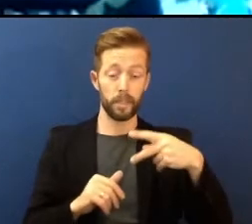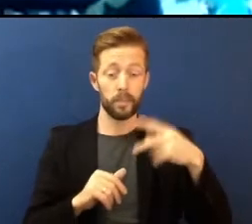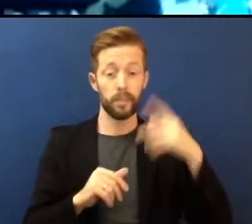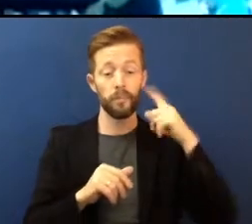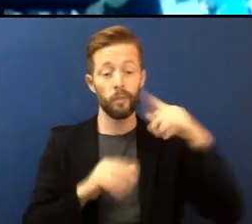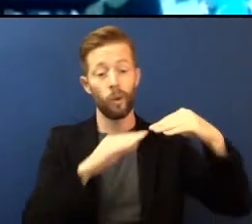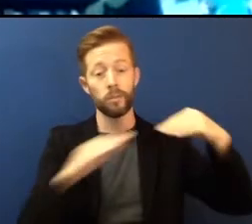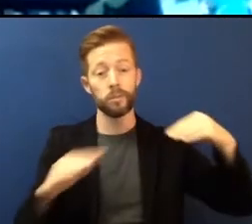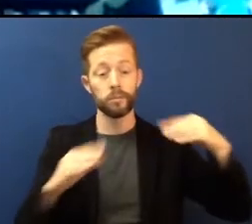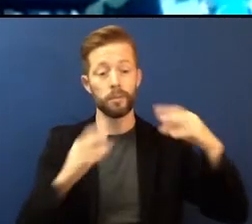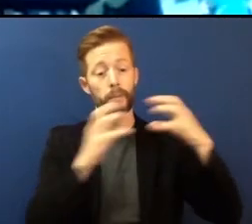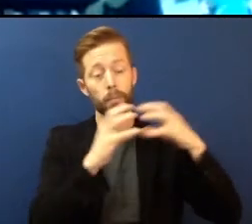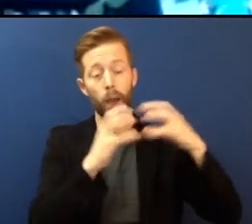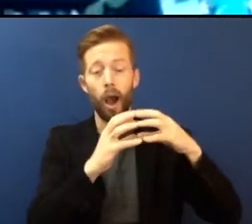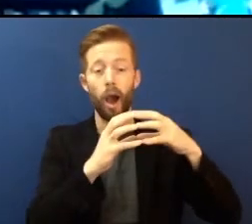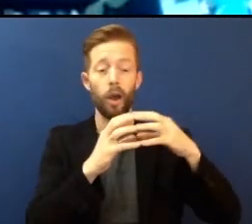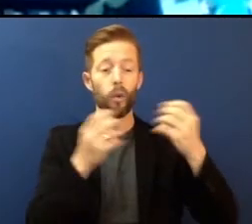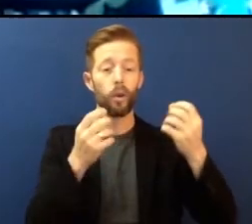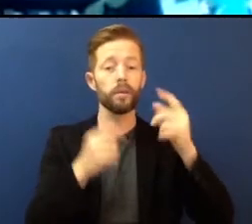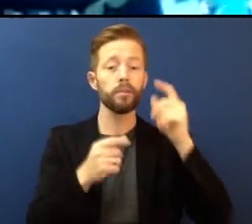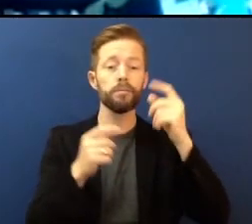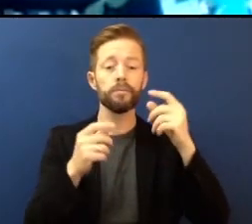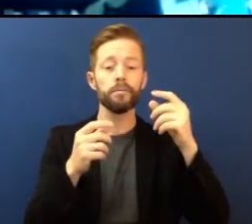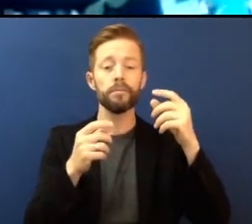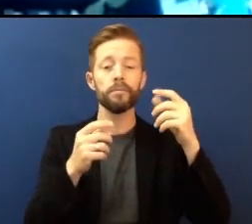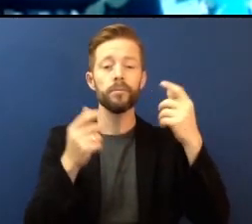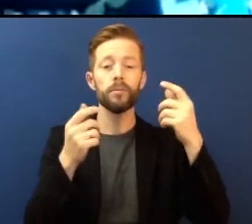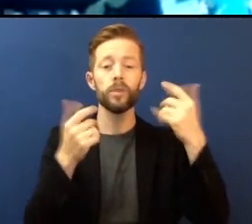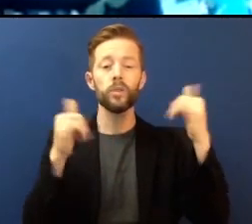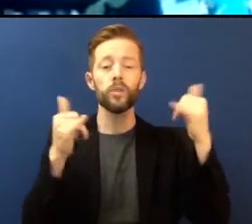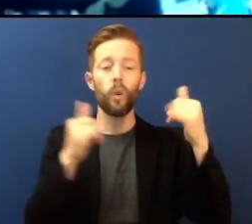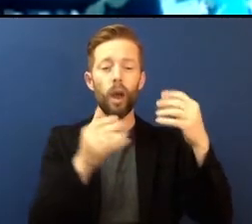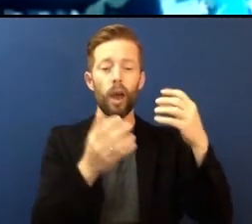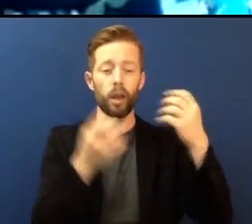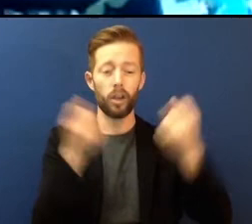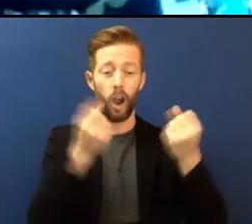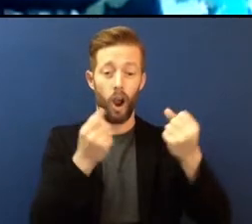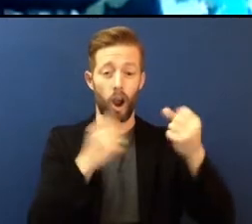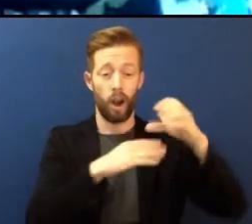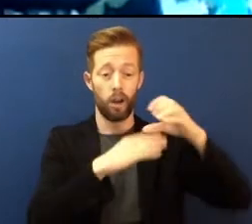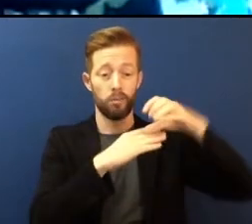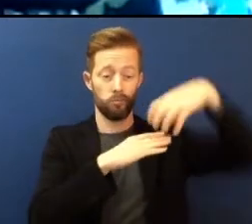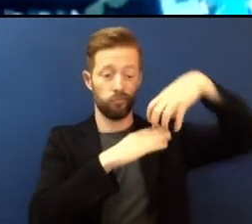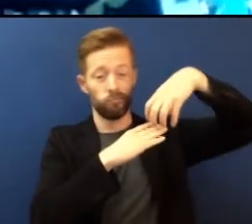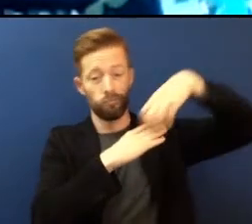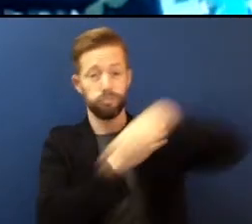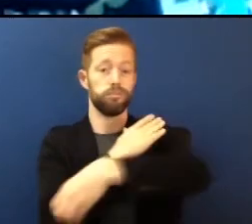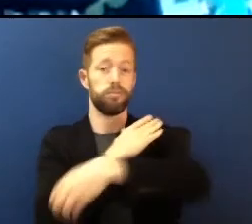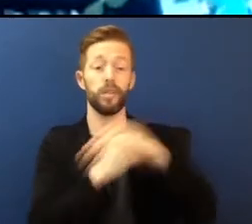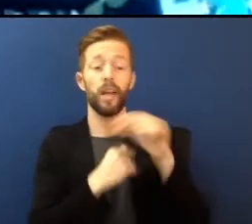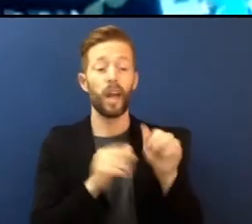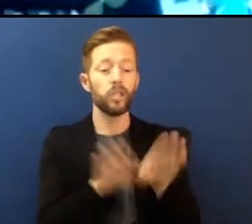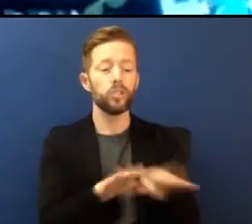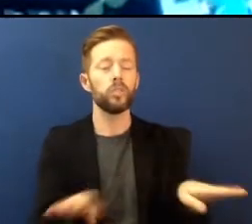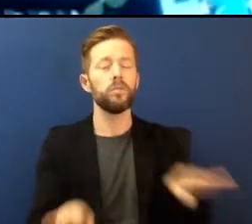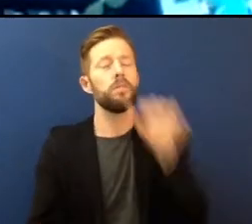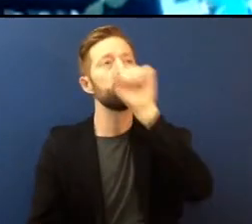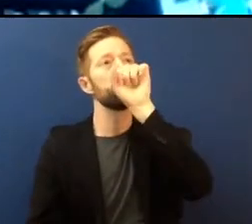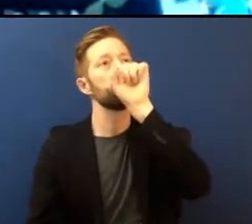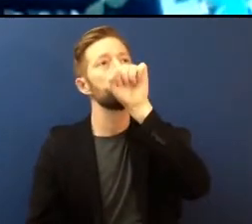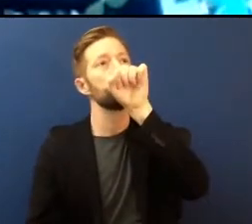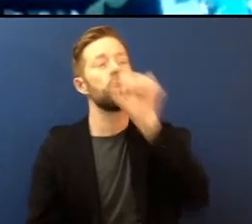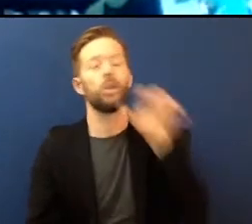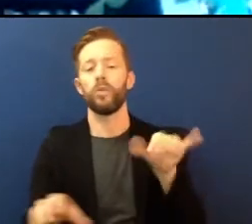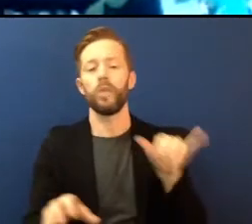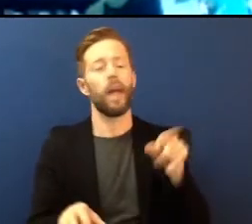building ramp structures to roll marbles or cars down ramps, which children absolutely love to do.